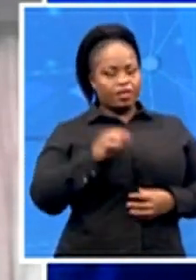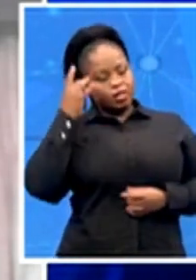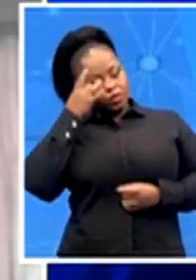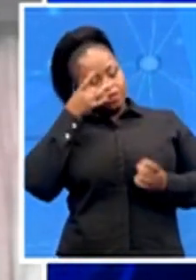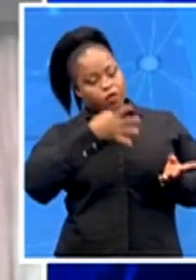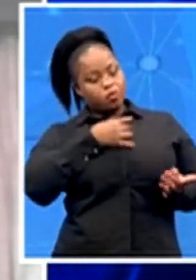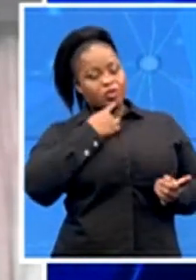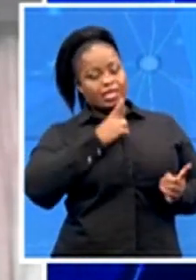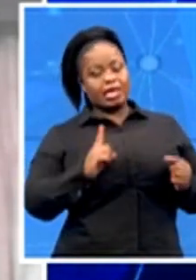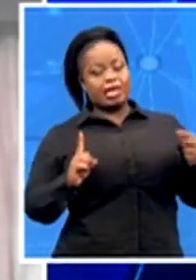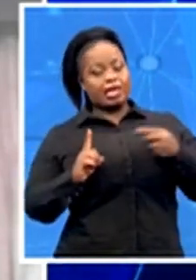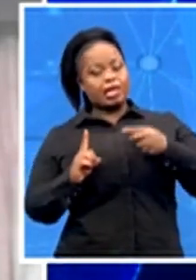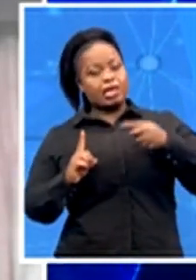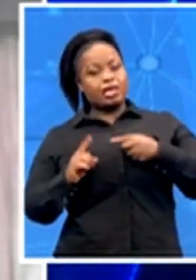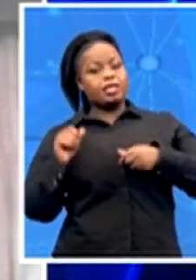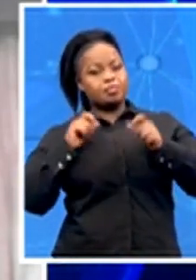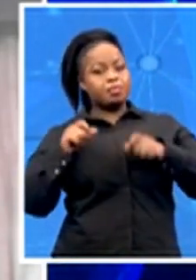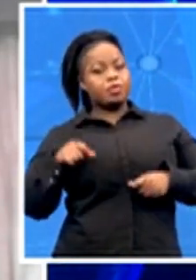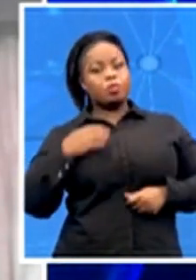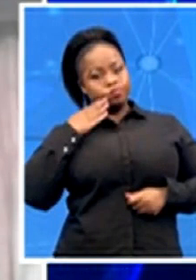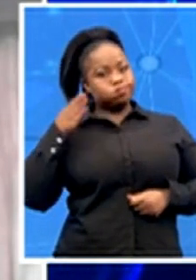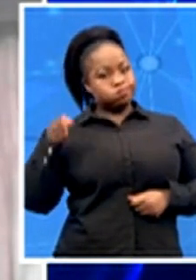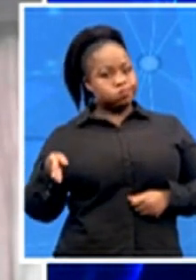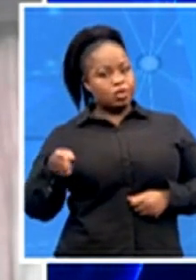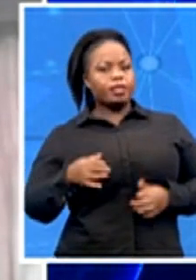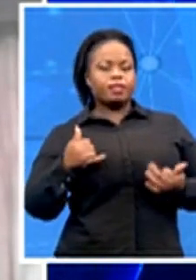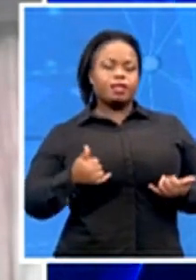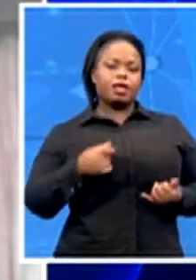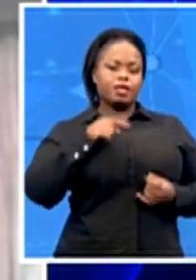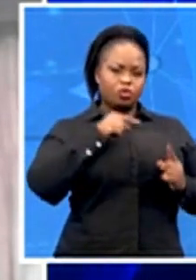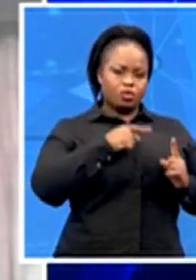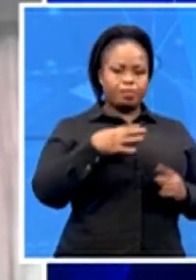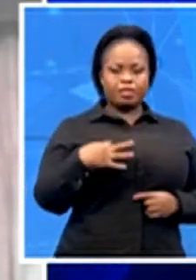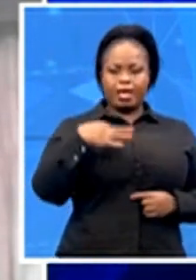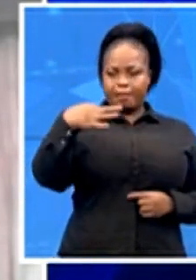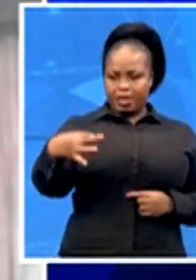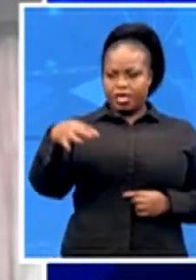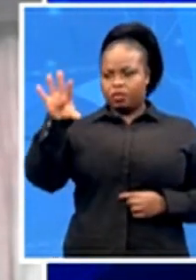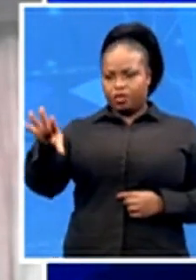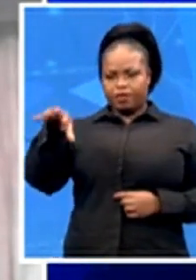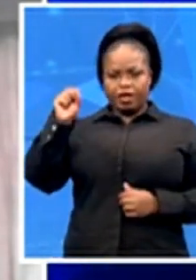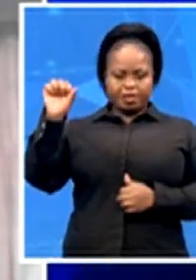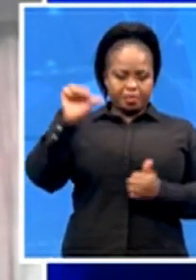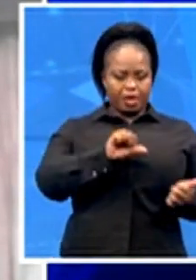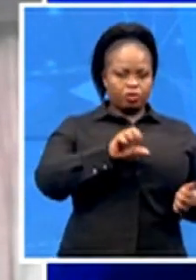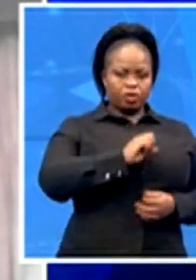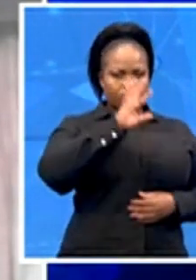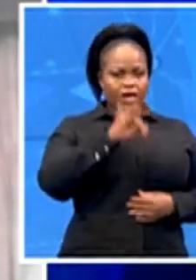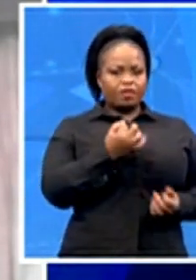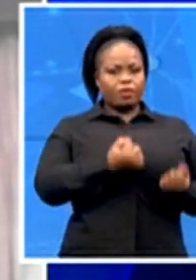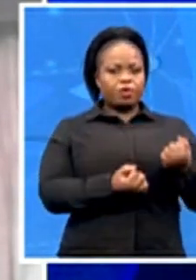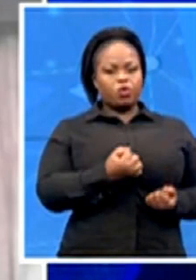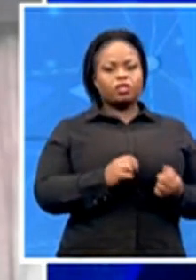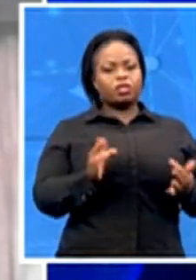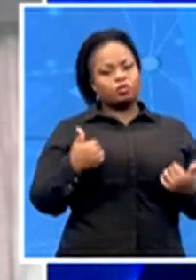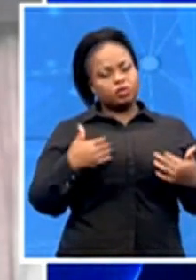seek, do send an application for extradition. And then once we've done that, then the ball will begin in earnest in that particular country.